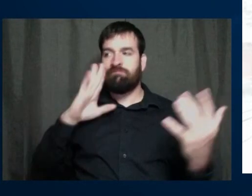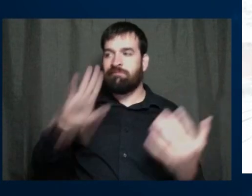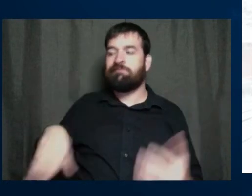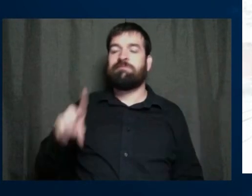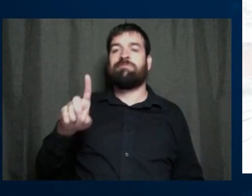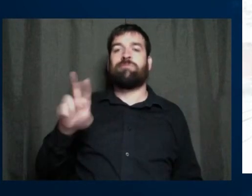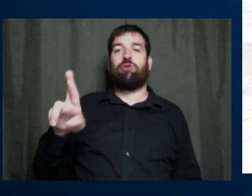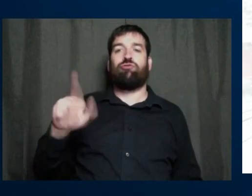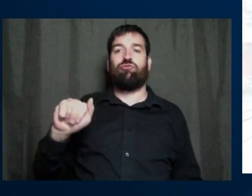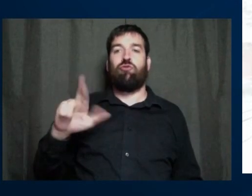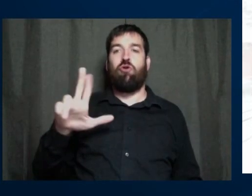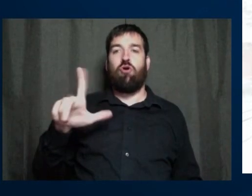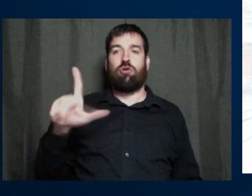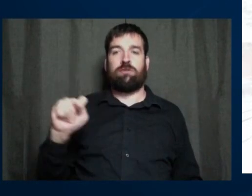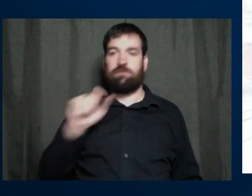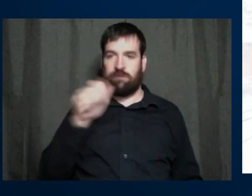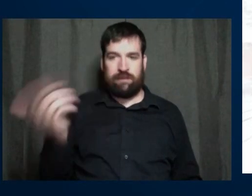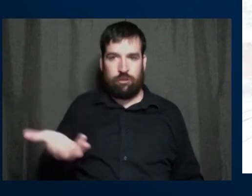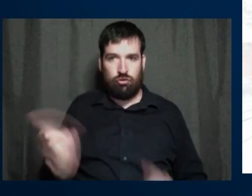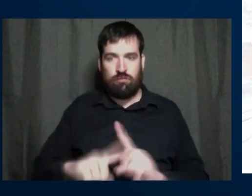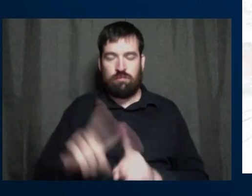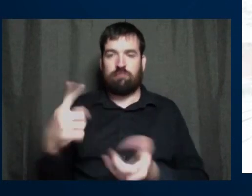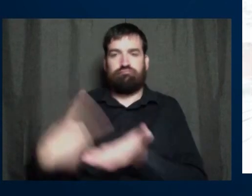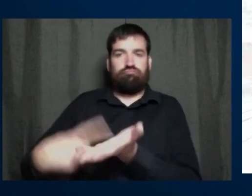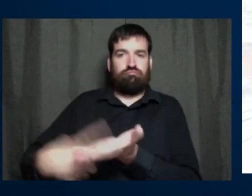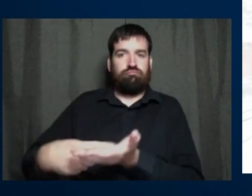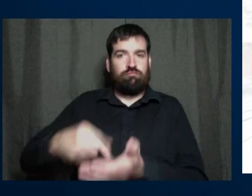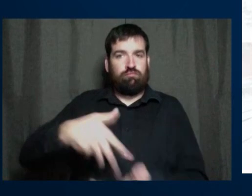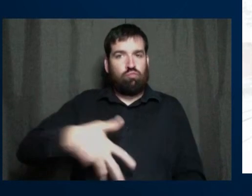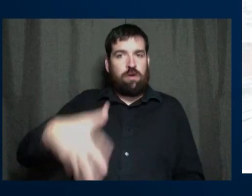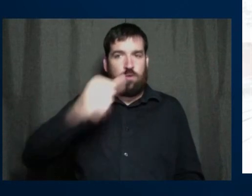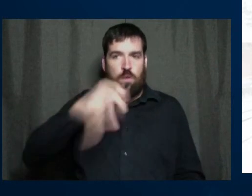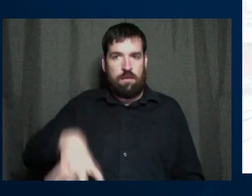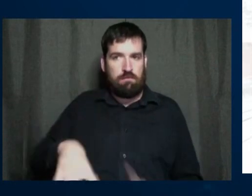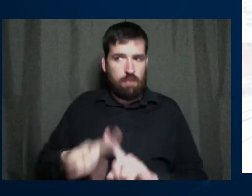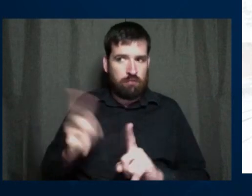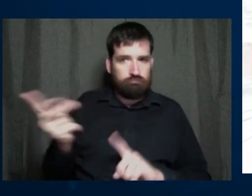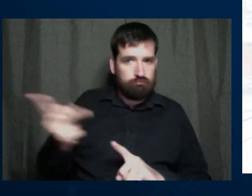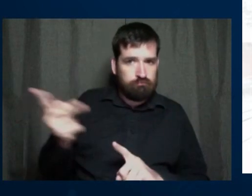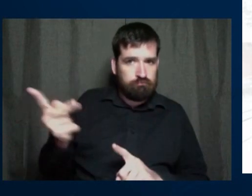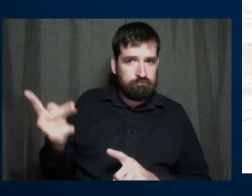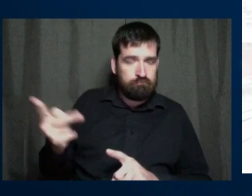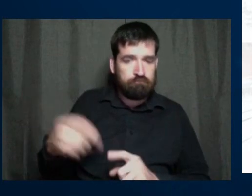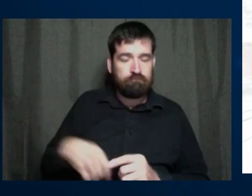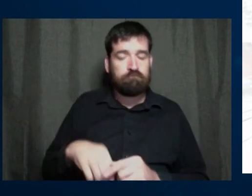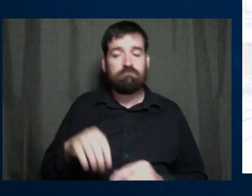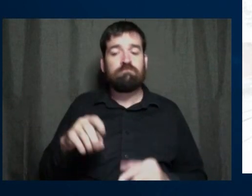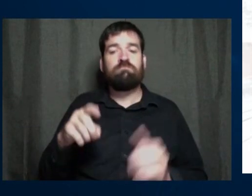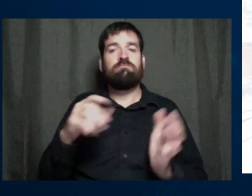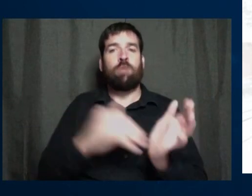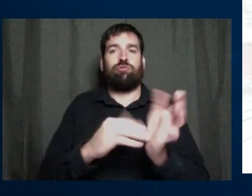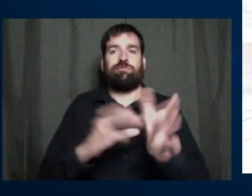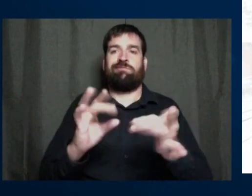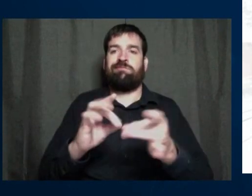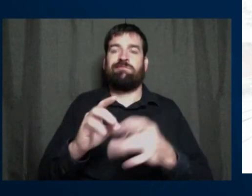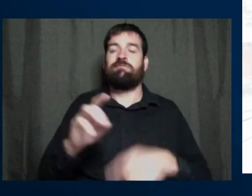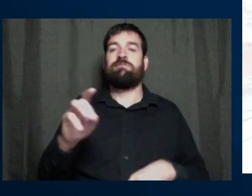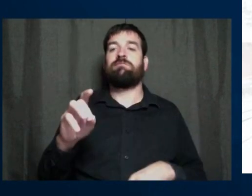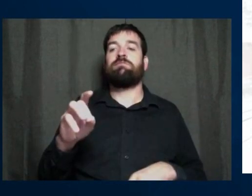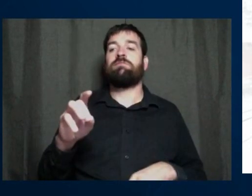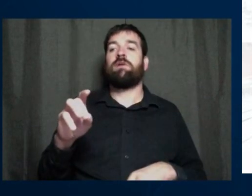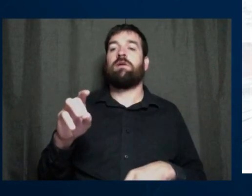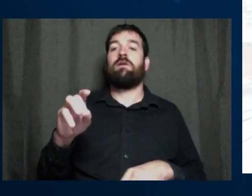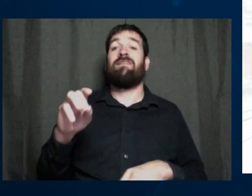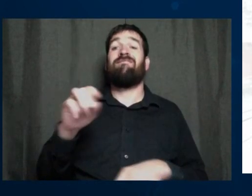one, but because we're talking about pregnant women, I'm going to see if either of you can tackle this one. Doctors say that vaccine does not cross the placenta if you're